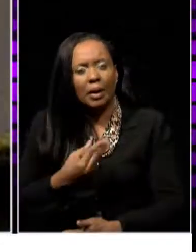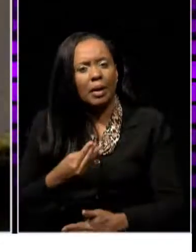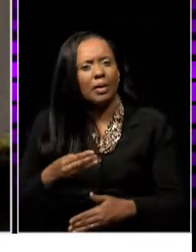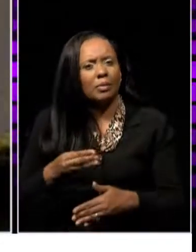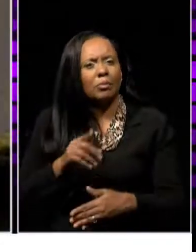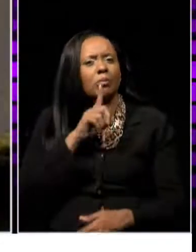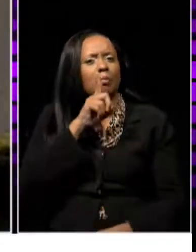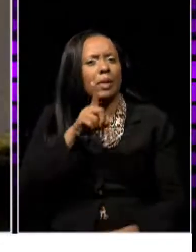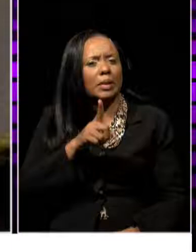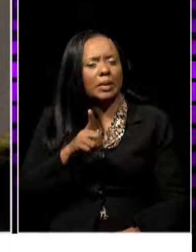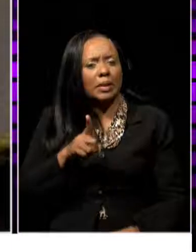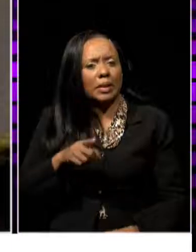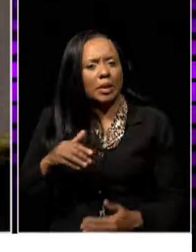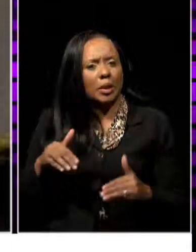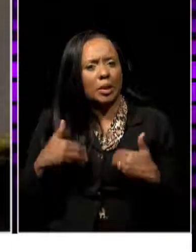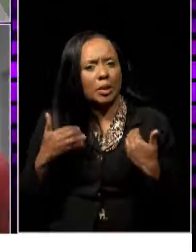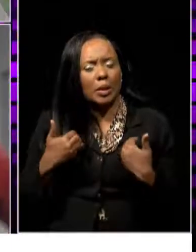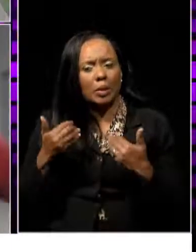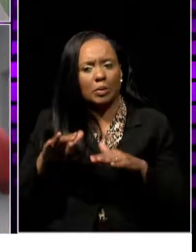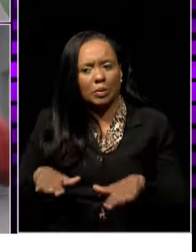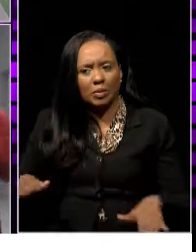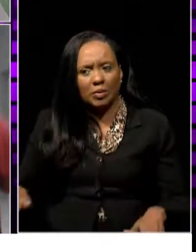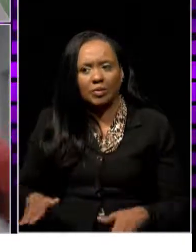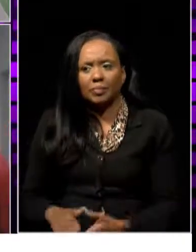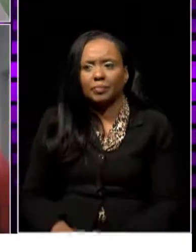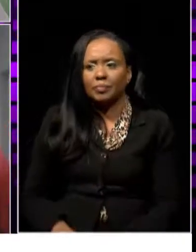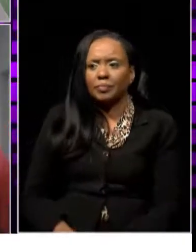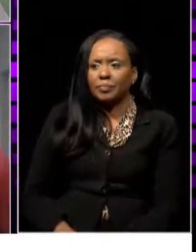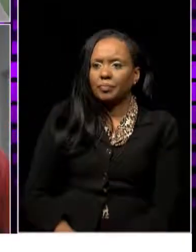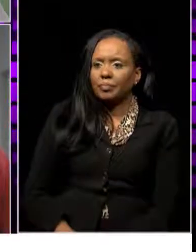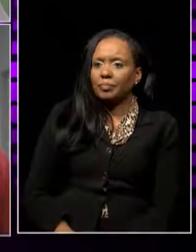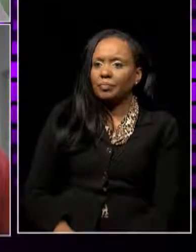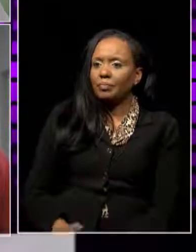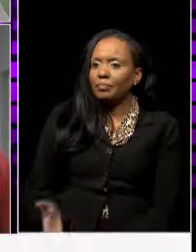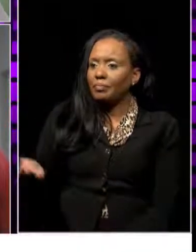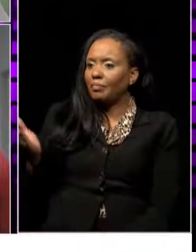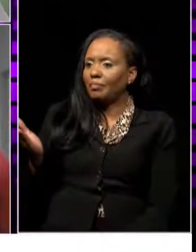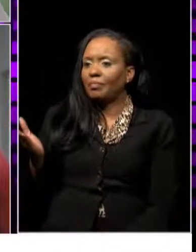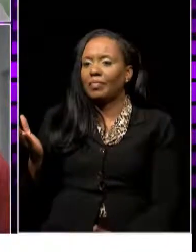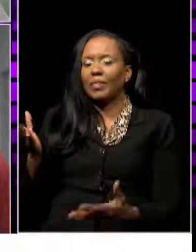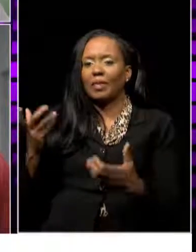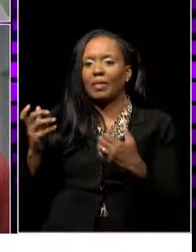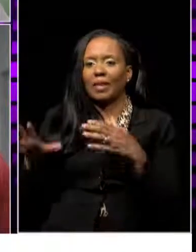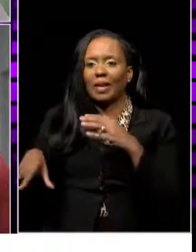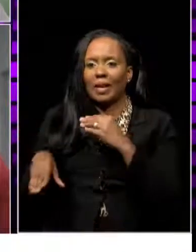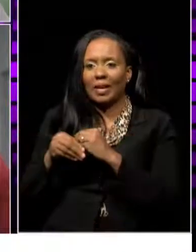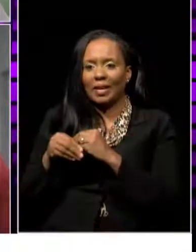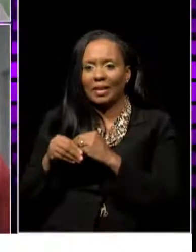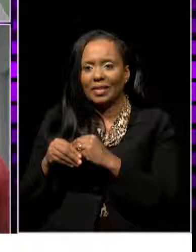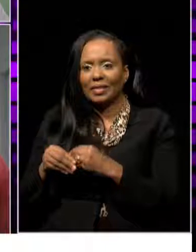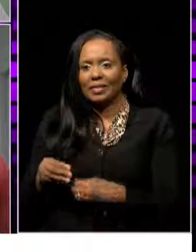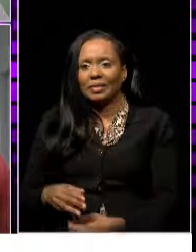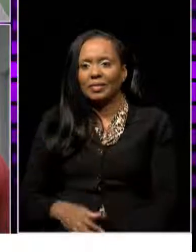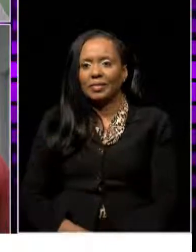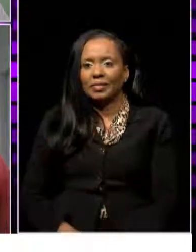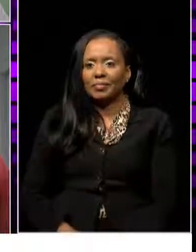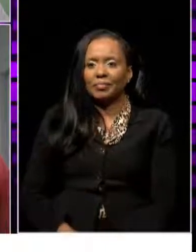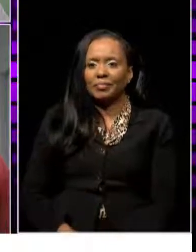environment. Yes, thank you very much. Can I add an amendment? To what we she seem said? to be in court here, man.